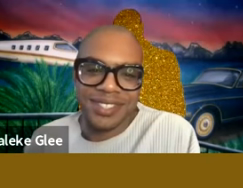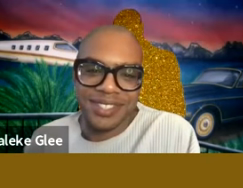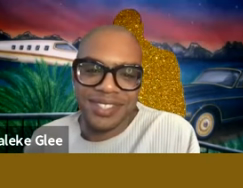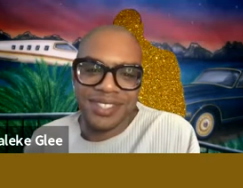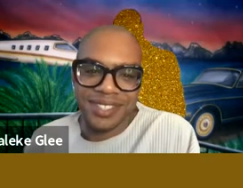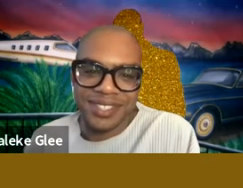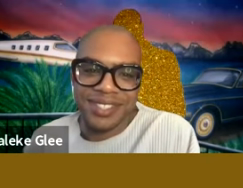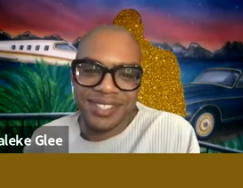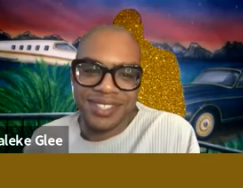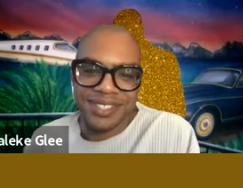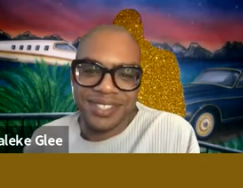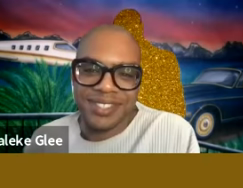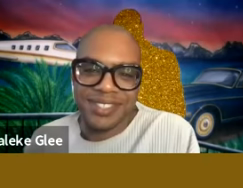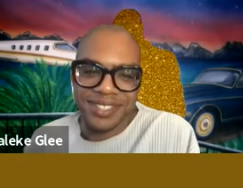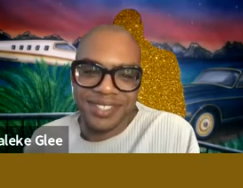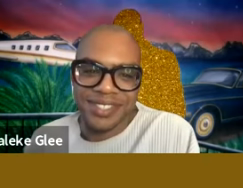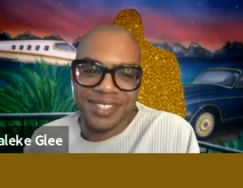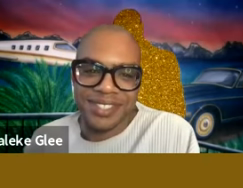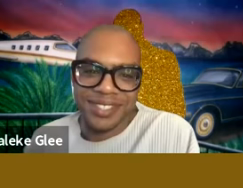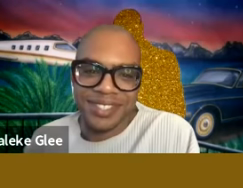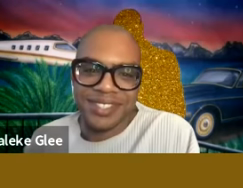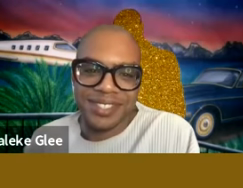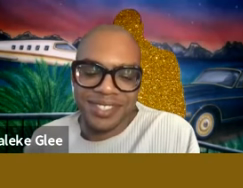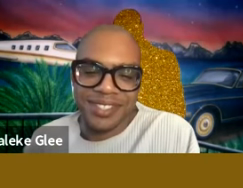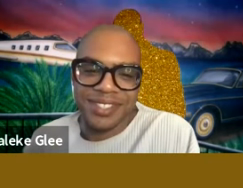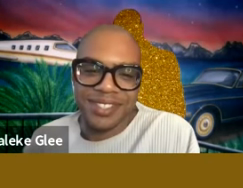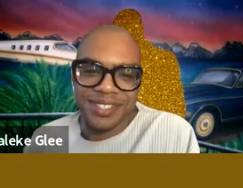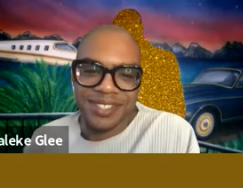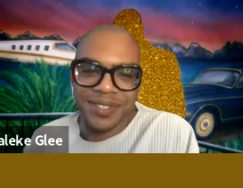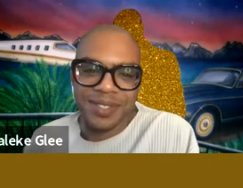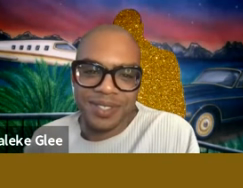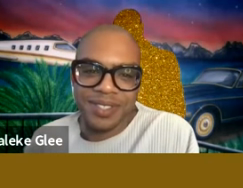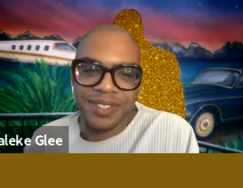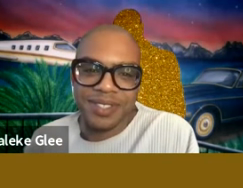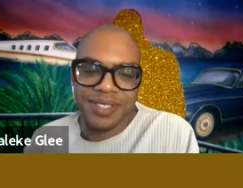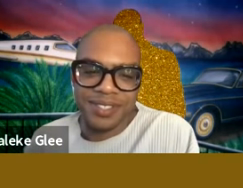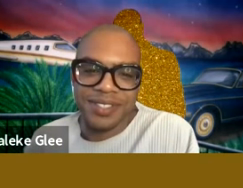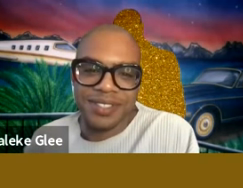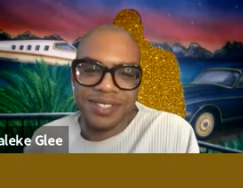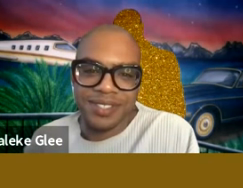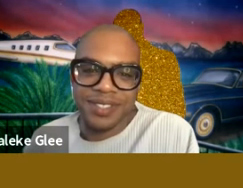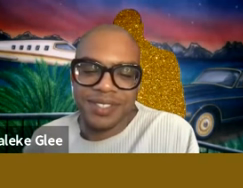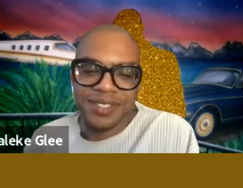this did not stop us. That means nothing will stop us. It's a celebration, man.